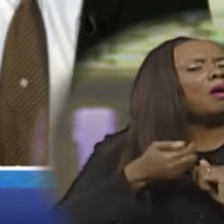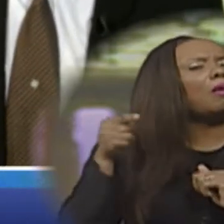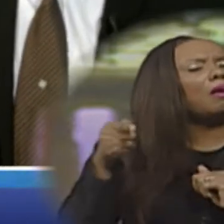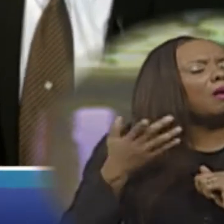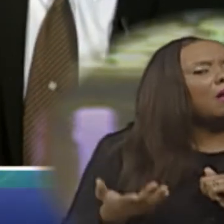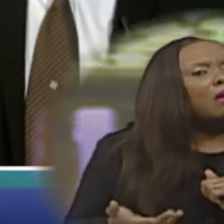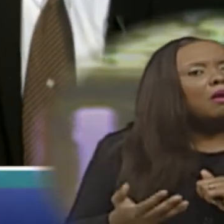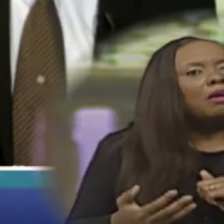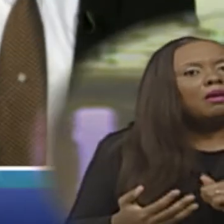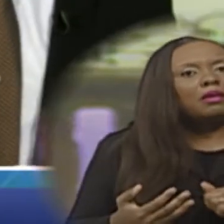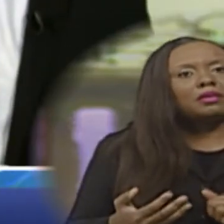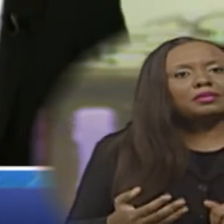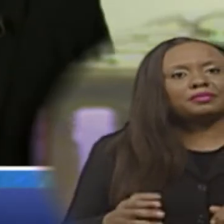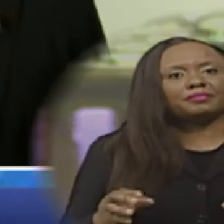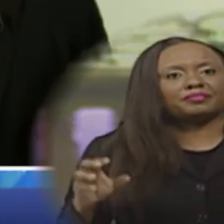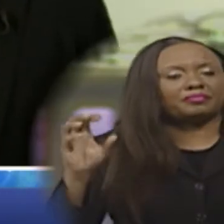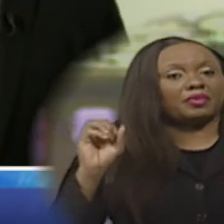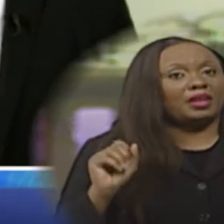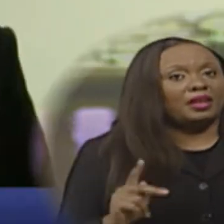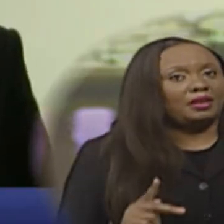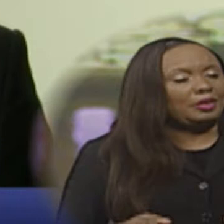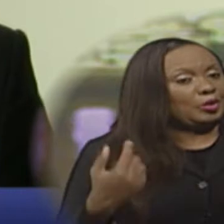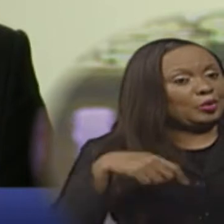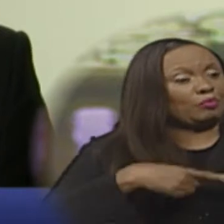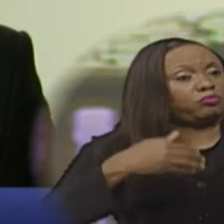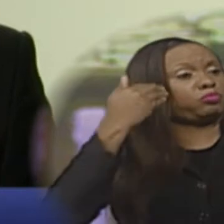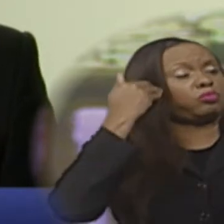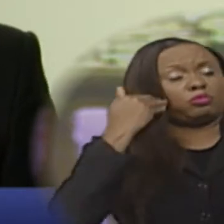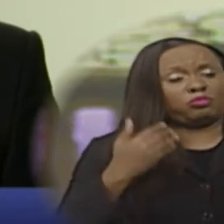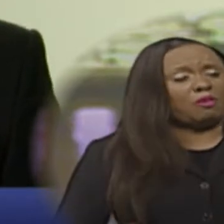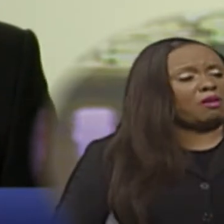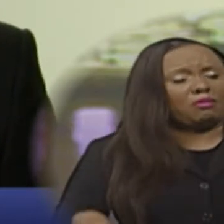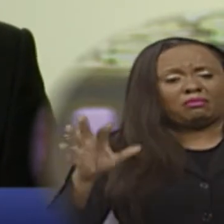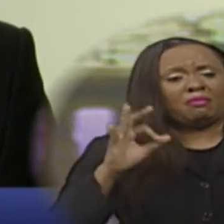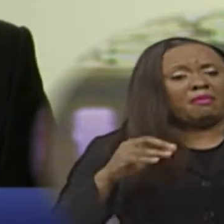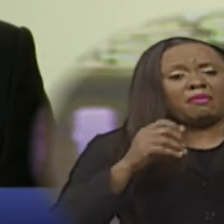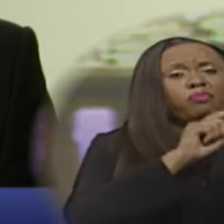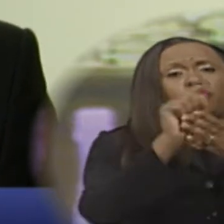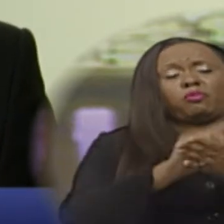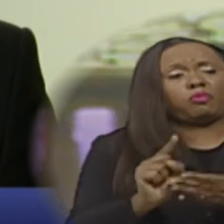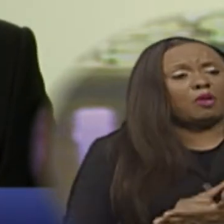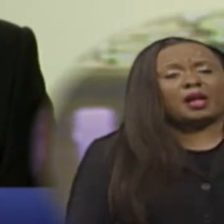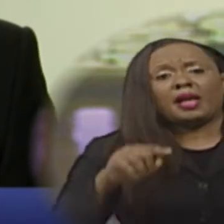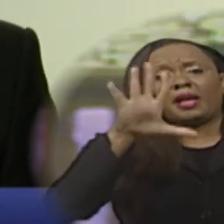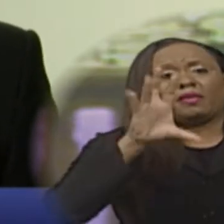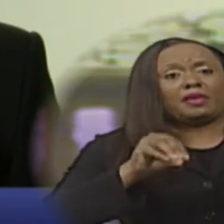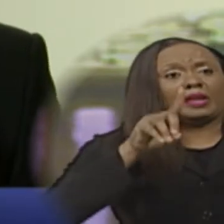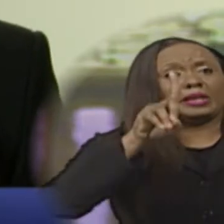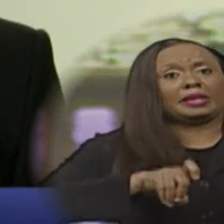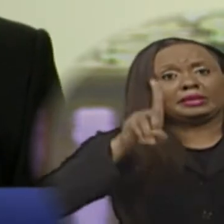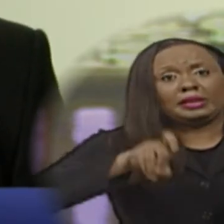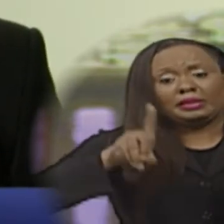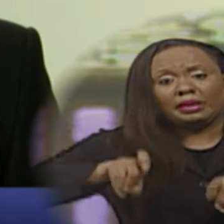Oh, there can be no question about it, Lisa. We do at least 50 samples weekly. We've been doing that for the last millennium